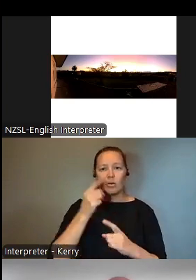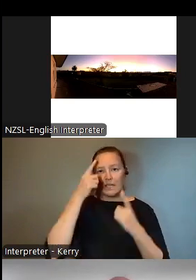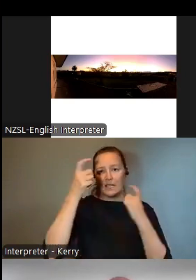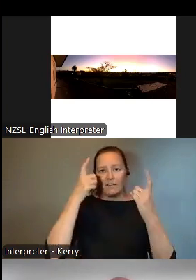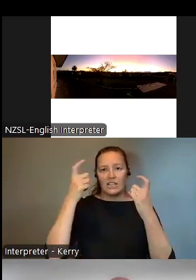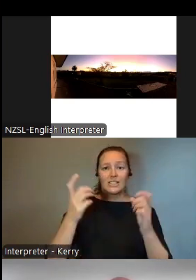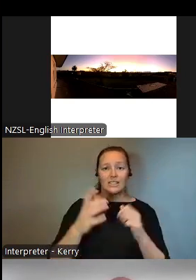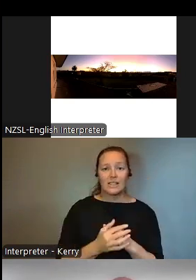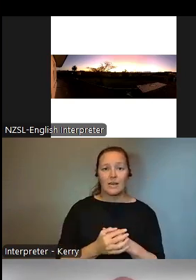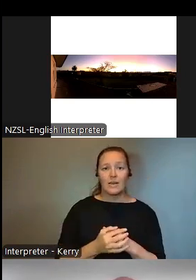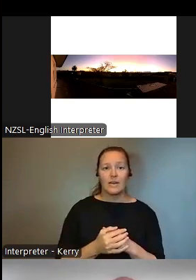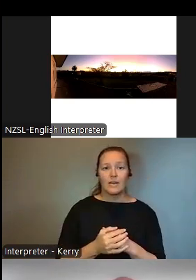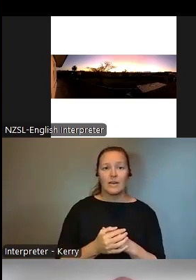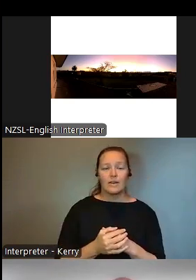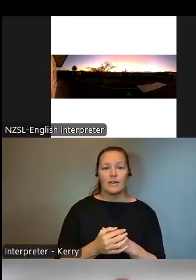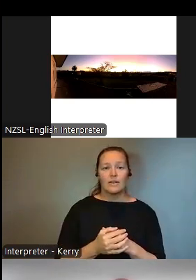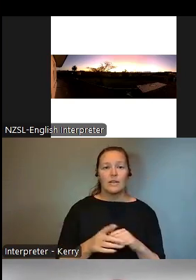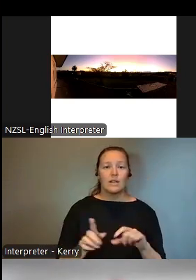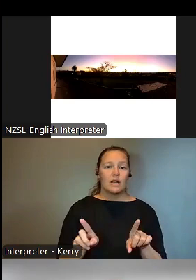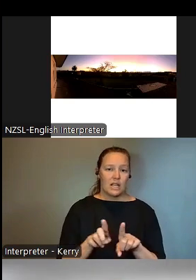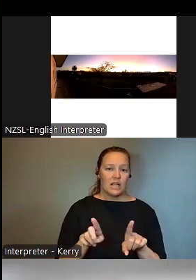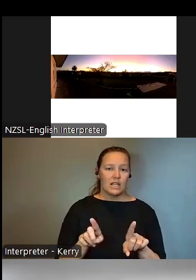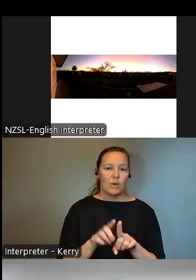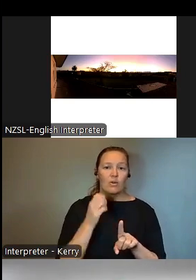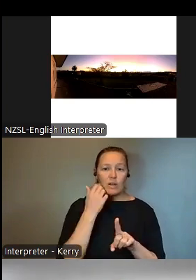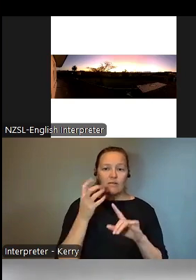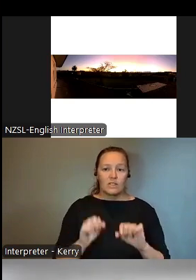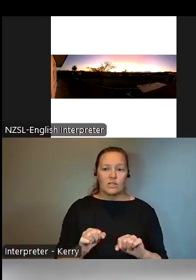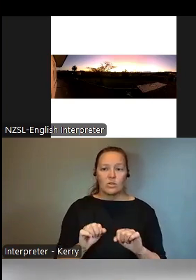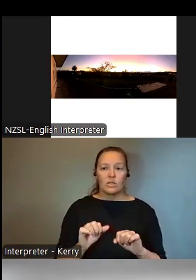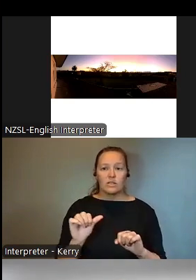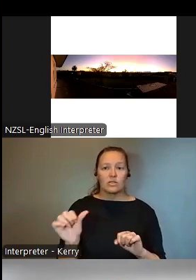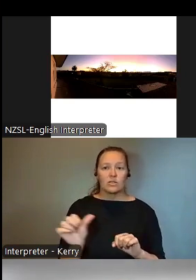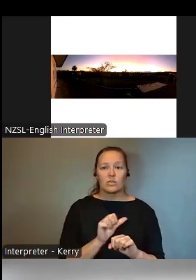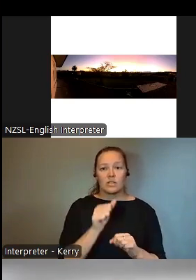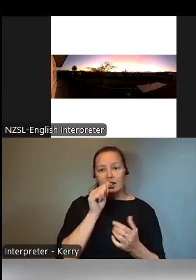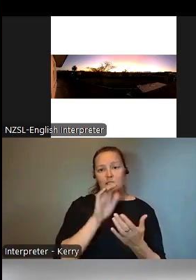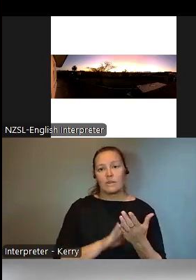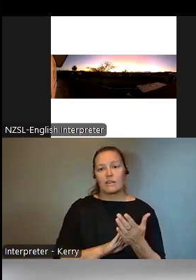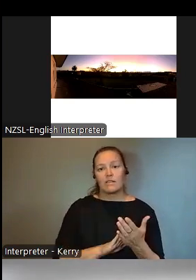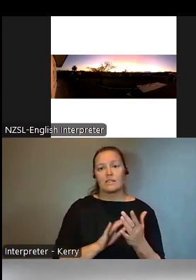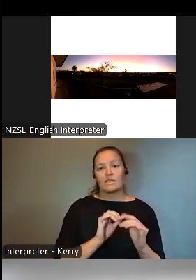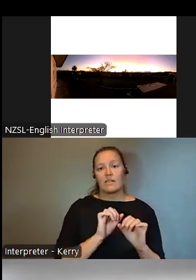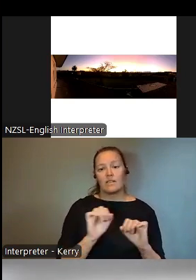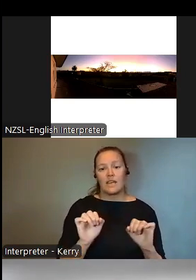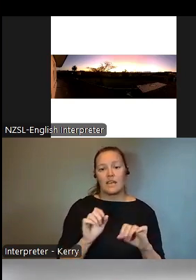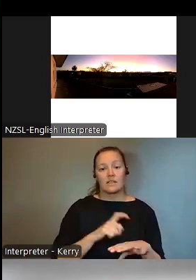just as importantly, every student should experience their